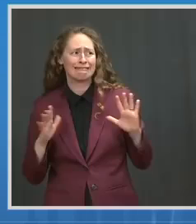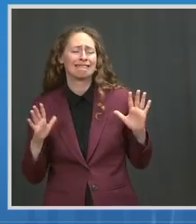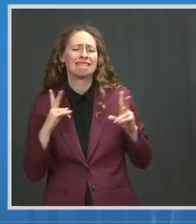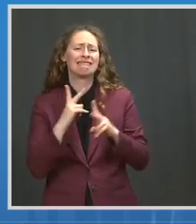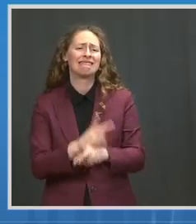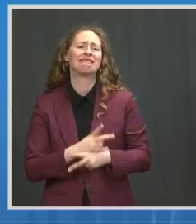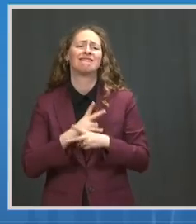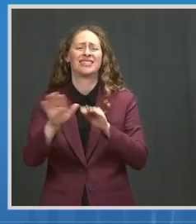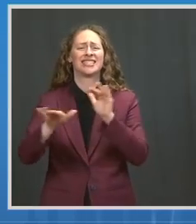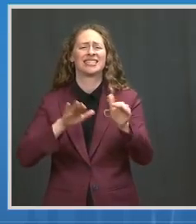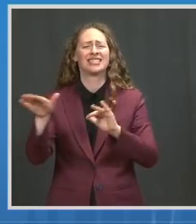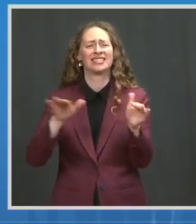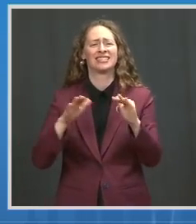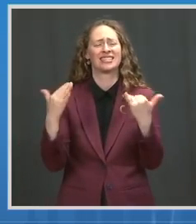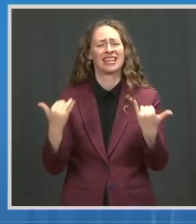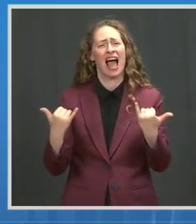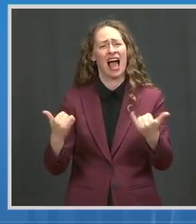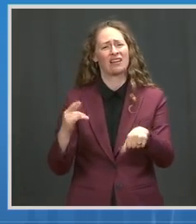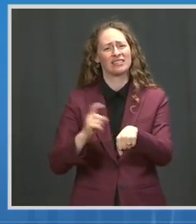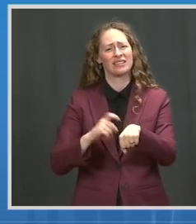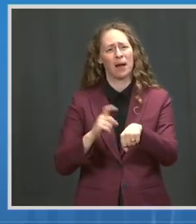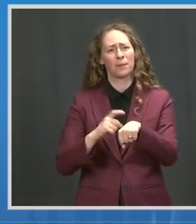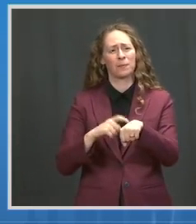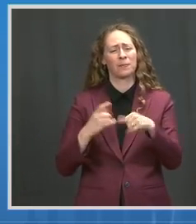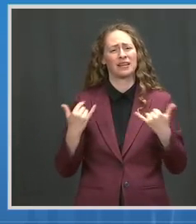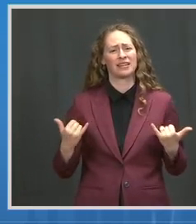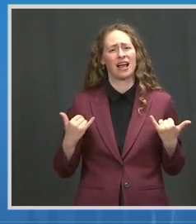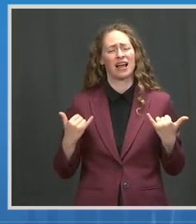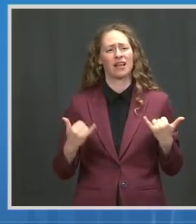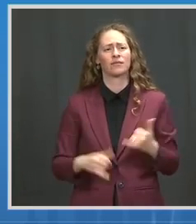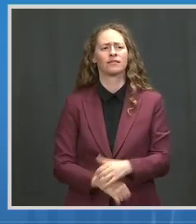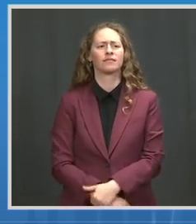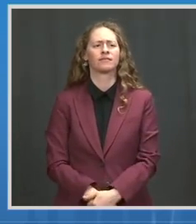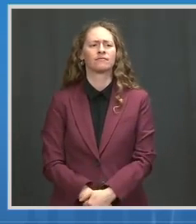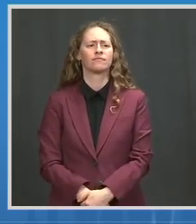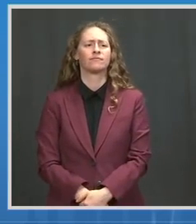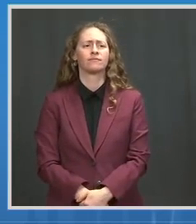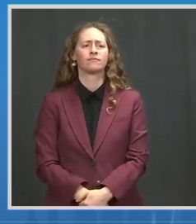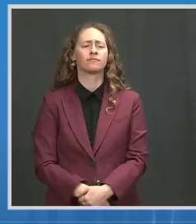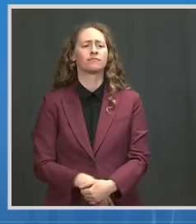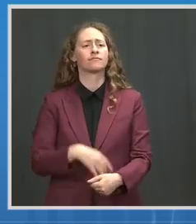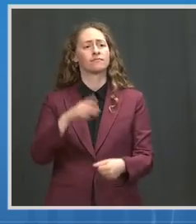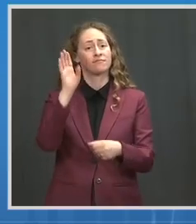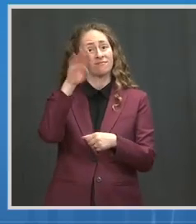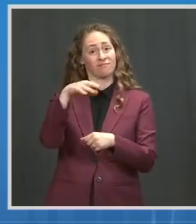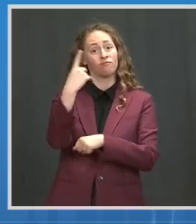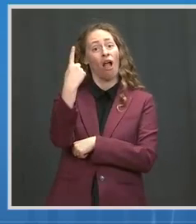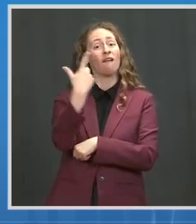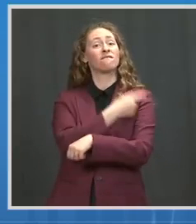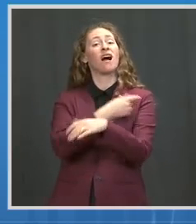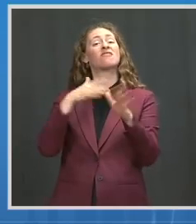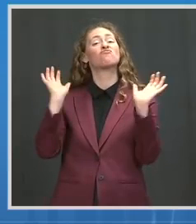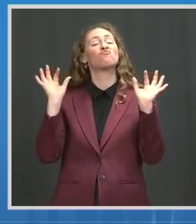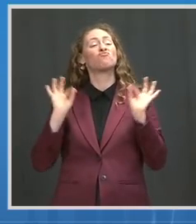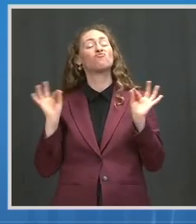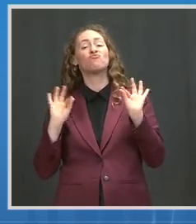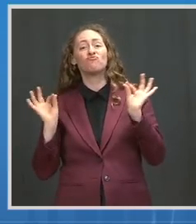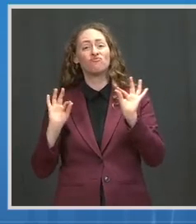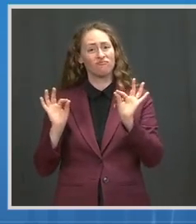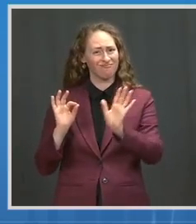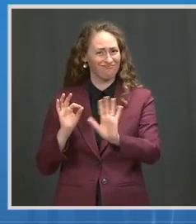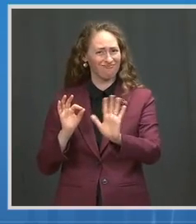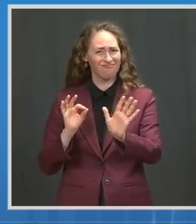mentioned before, there's poor protection after a single dose of either the mRNA or